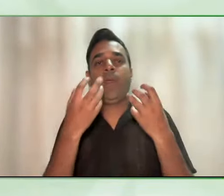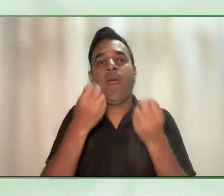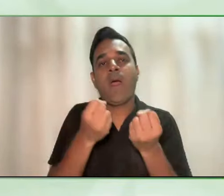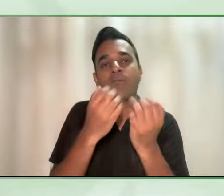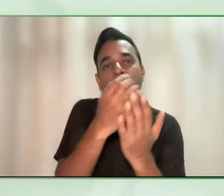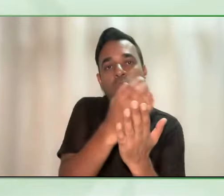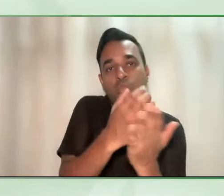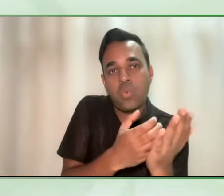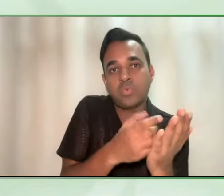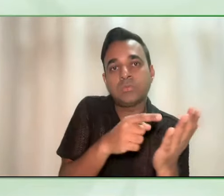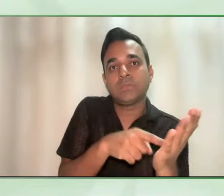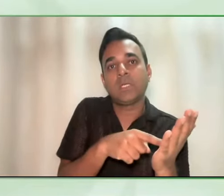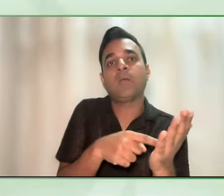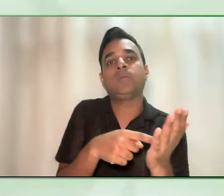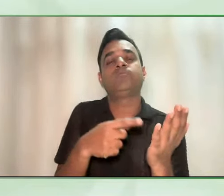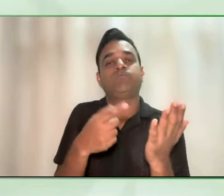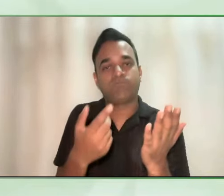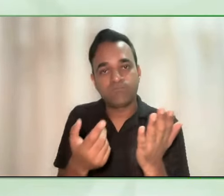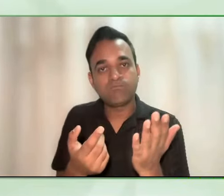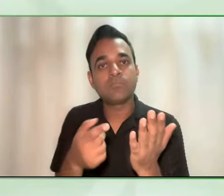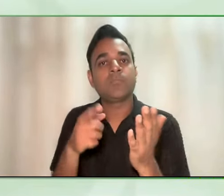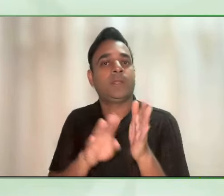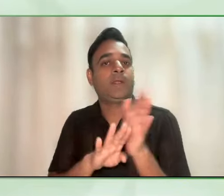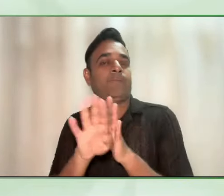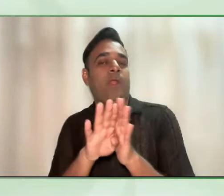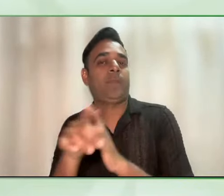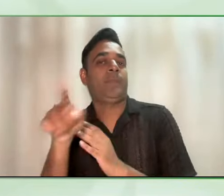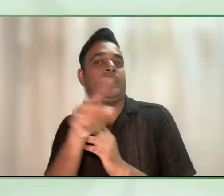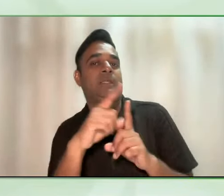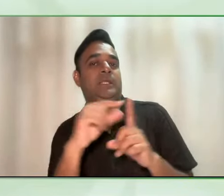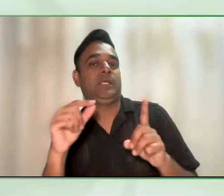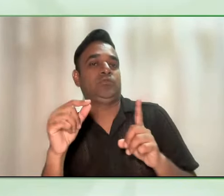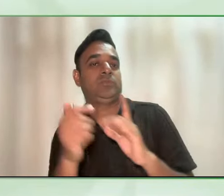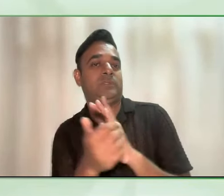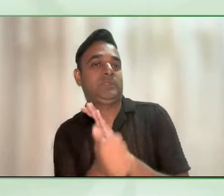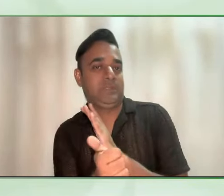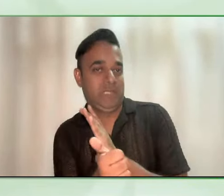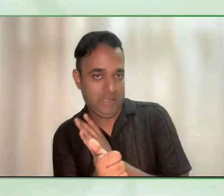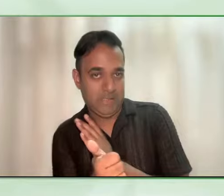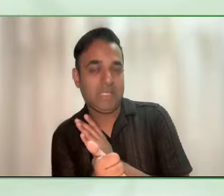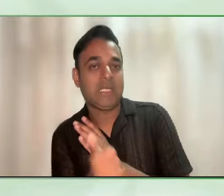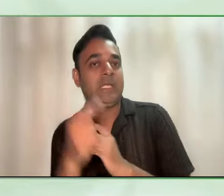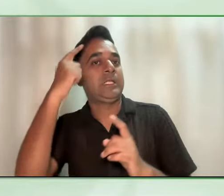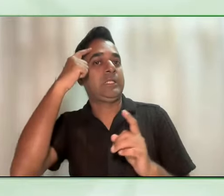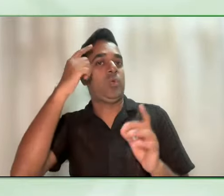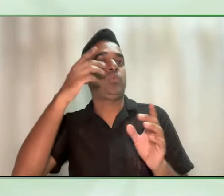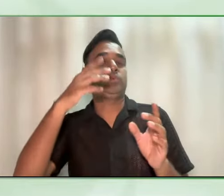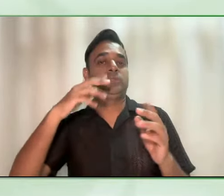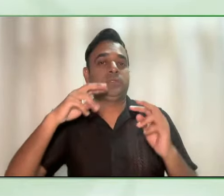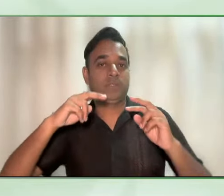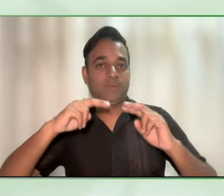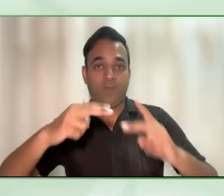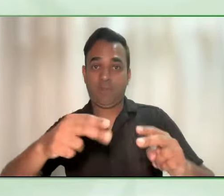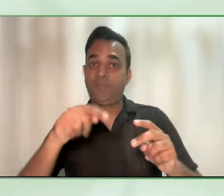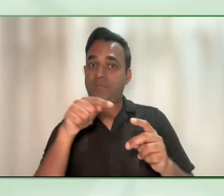social media manager in one pharmaceutical company. And he of course, he had talent